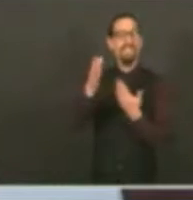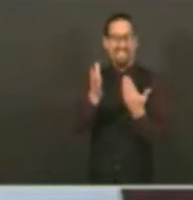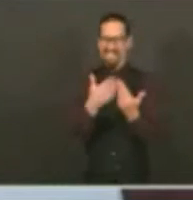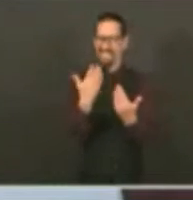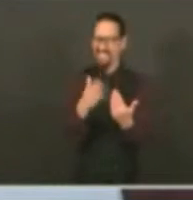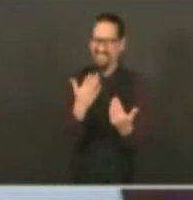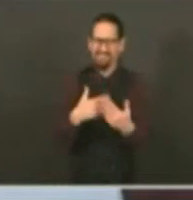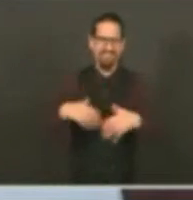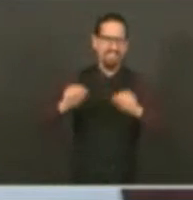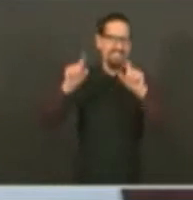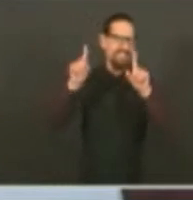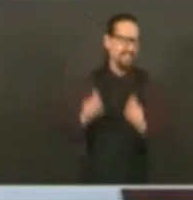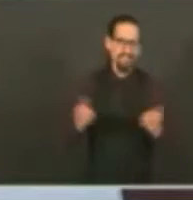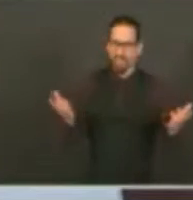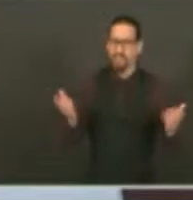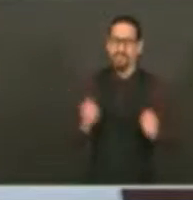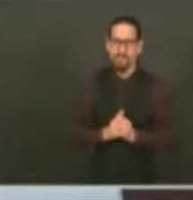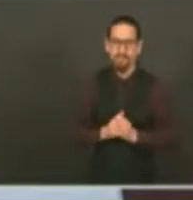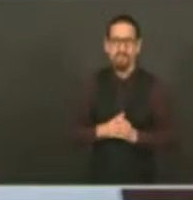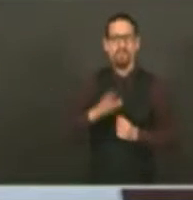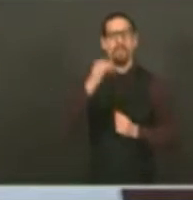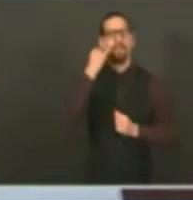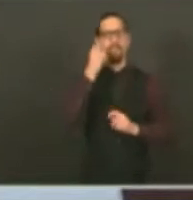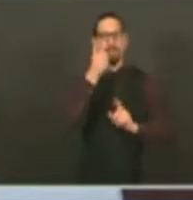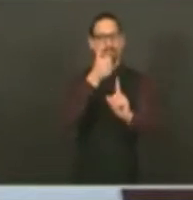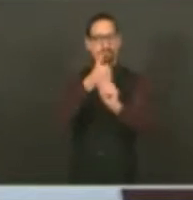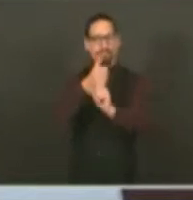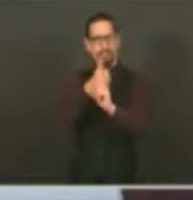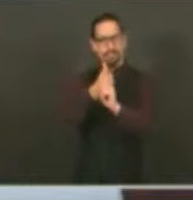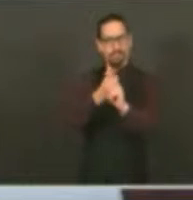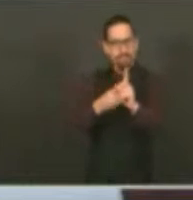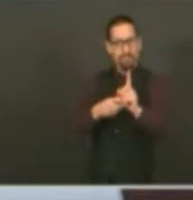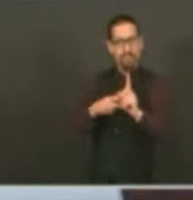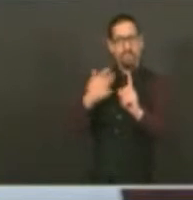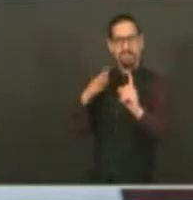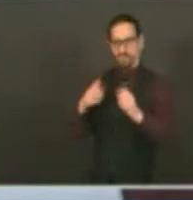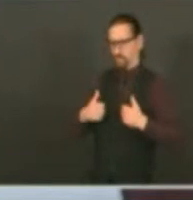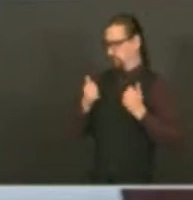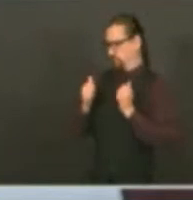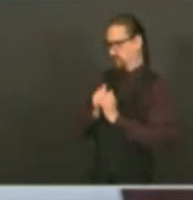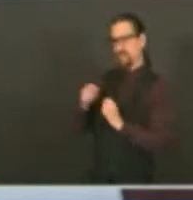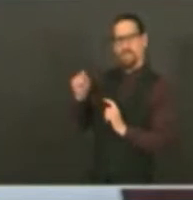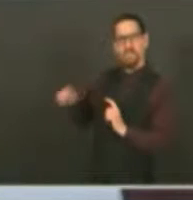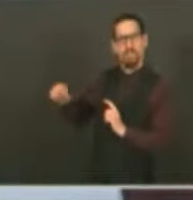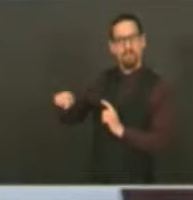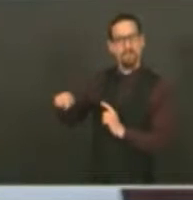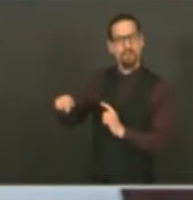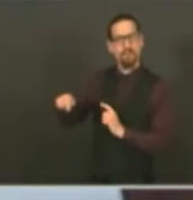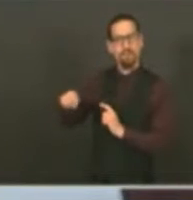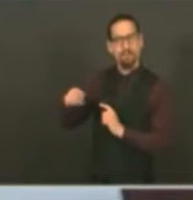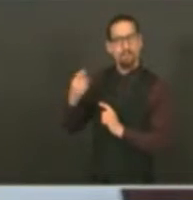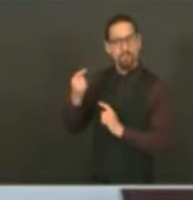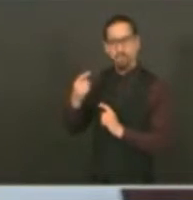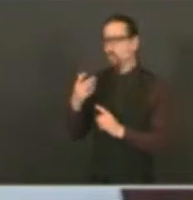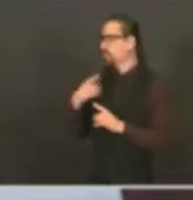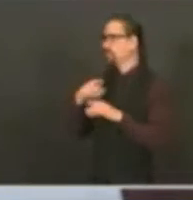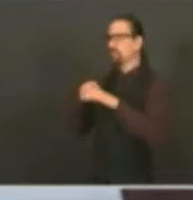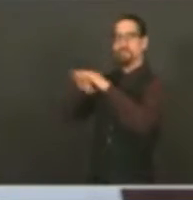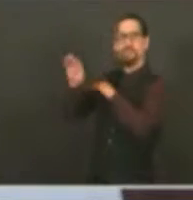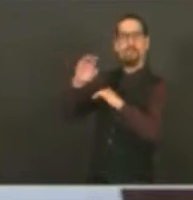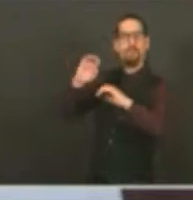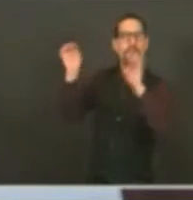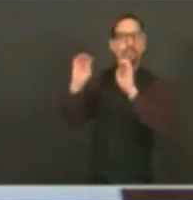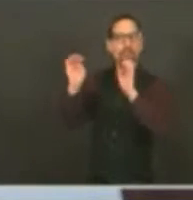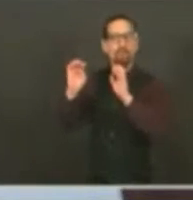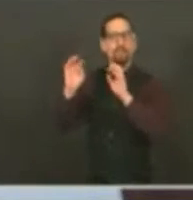If you or someone in your household winds up in an emergency room, that's very expensive. It could be incredibly expensive for you.